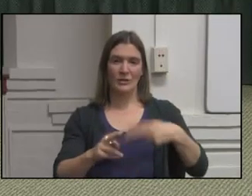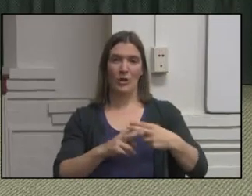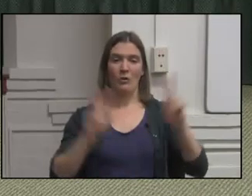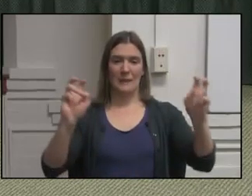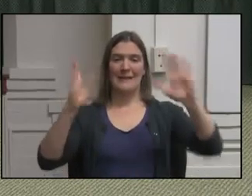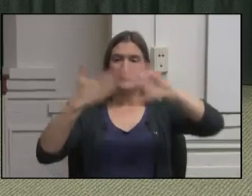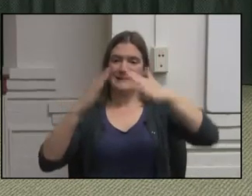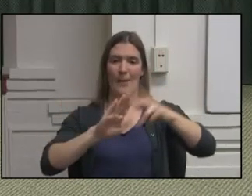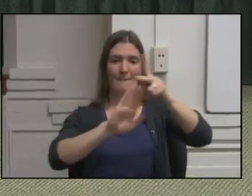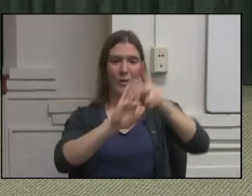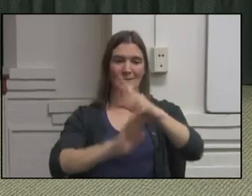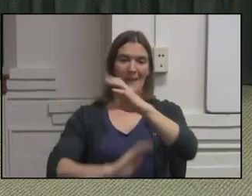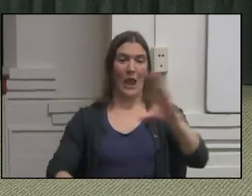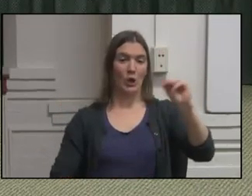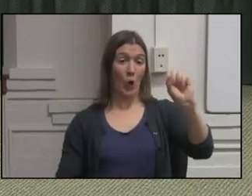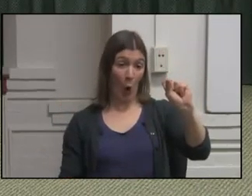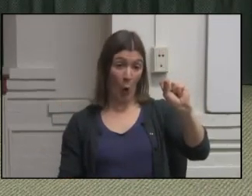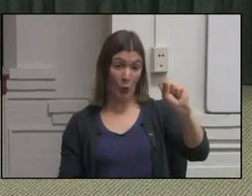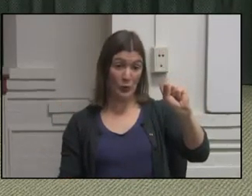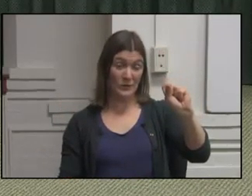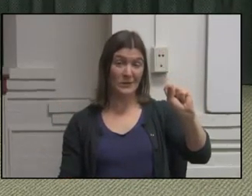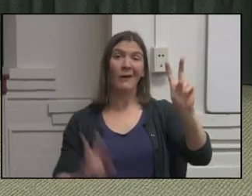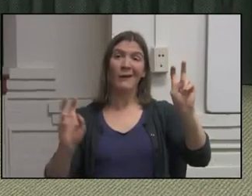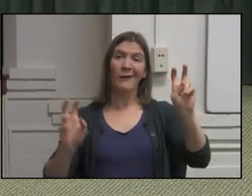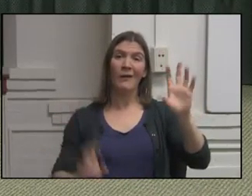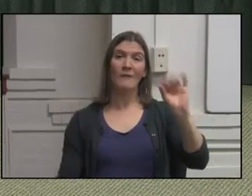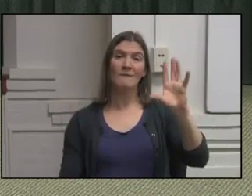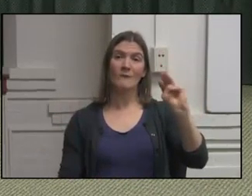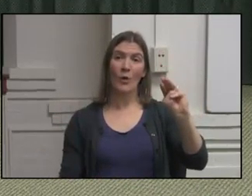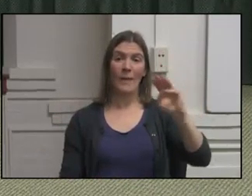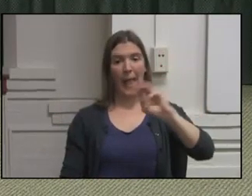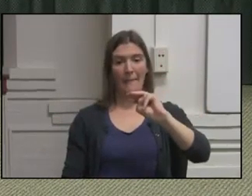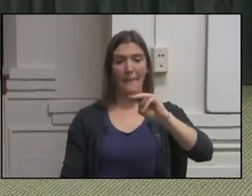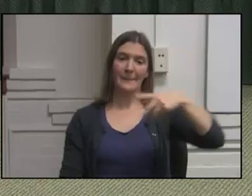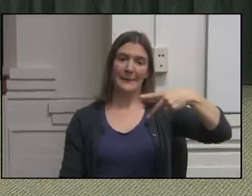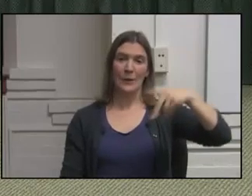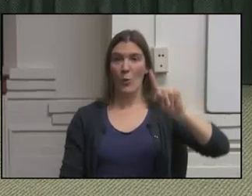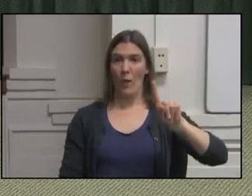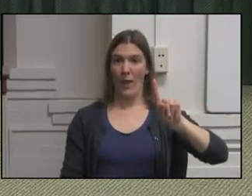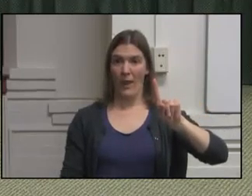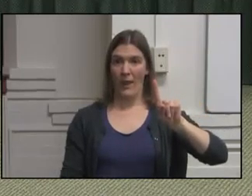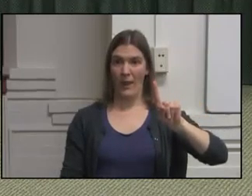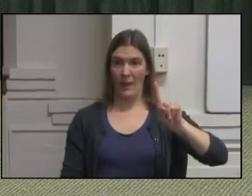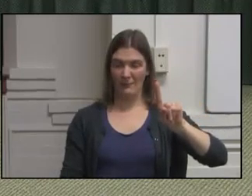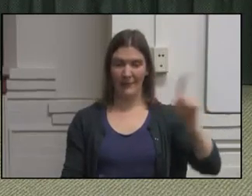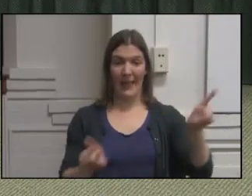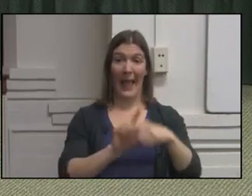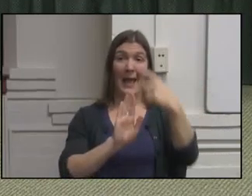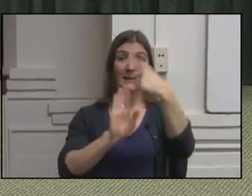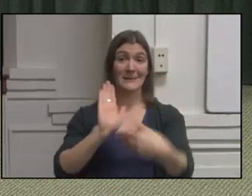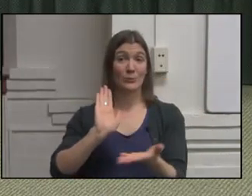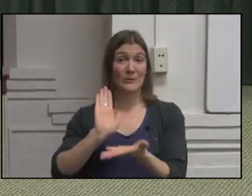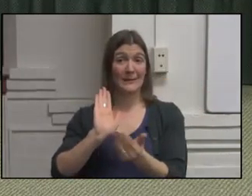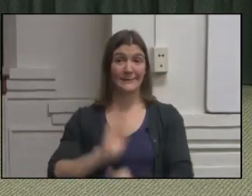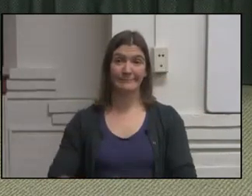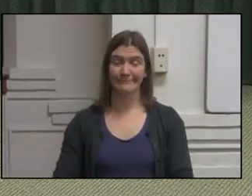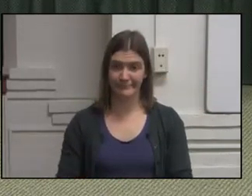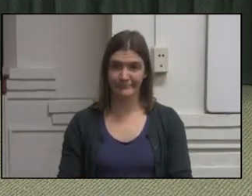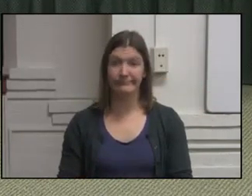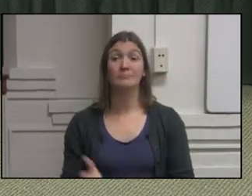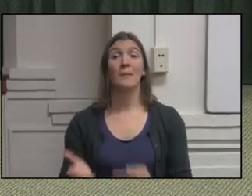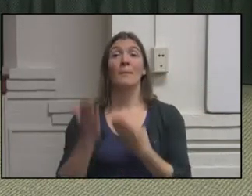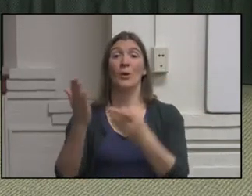Municipal Policies and Codes, also known as Form MP1, as presented. All right, there's